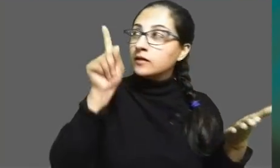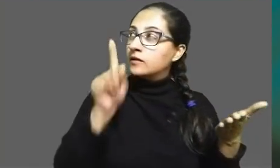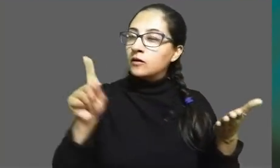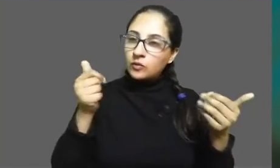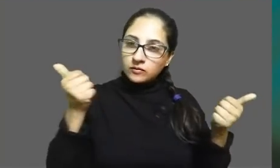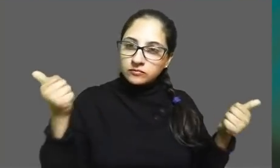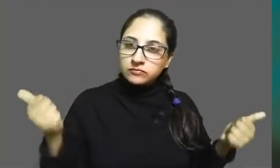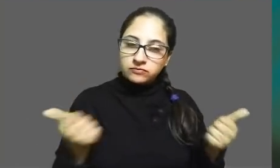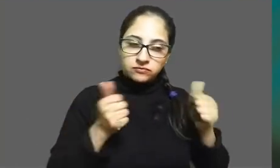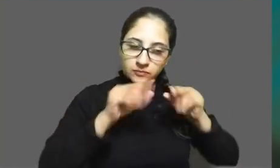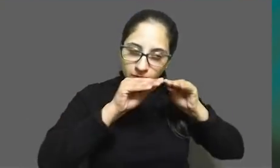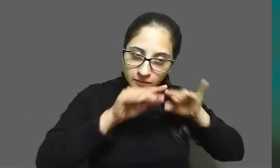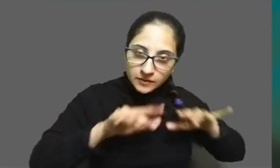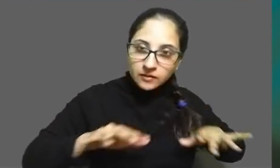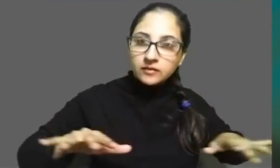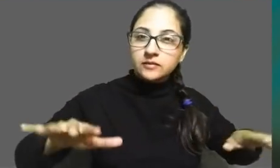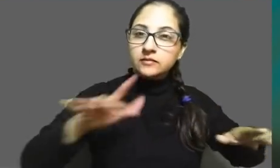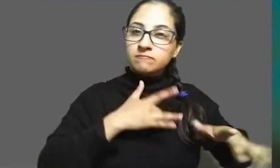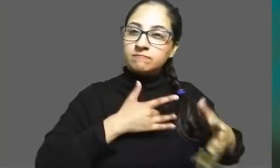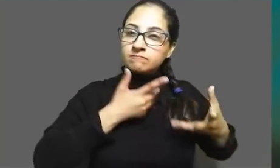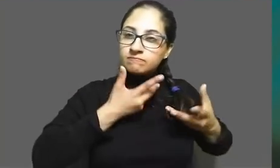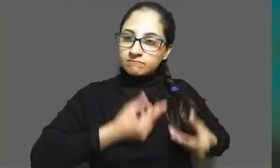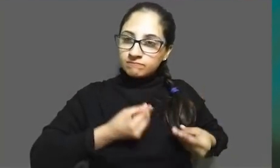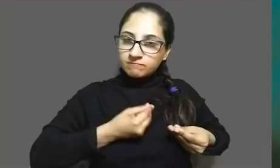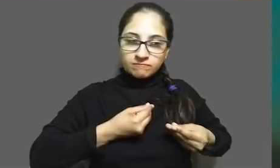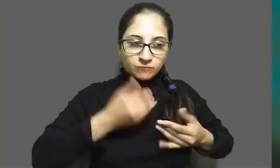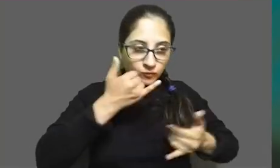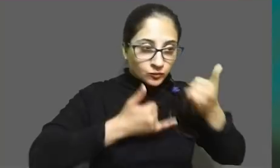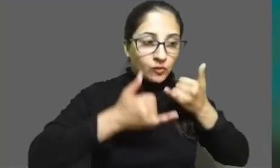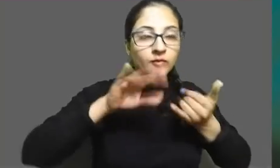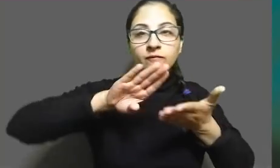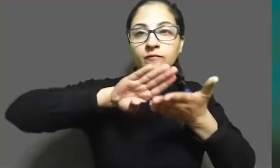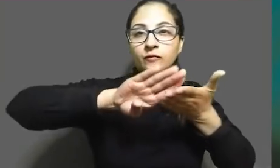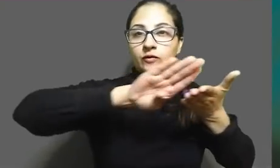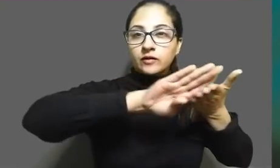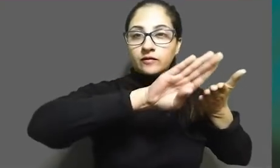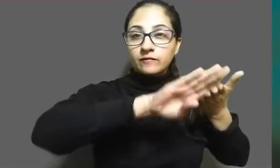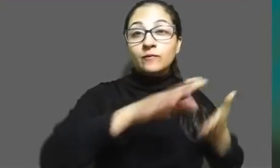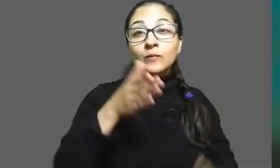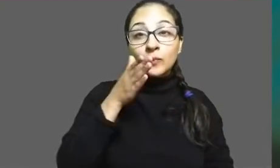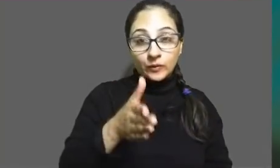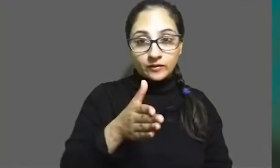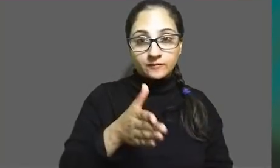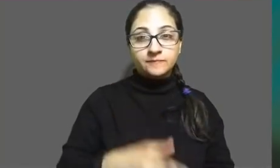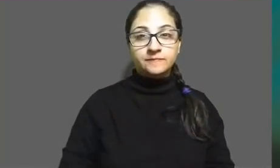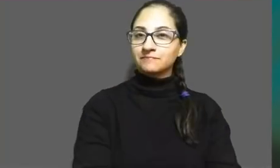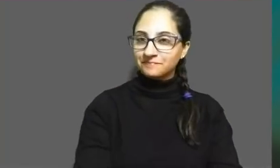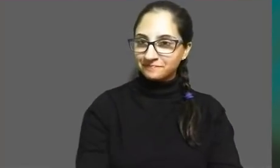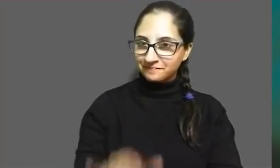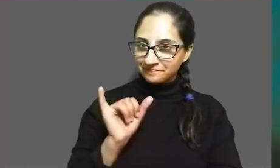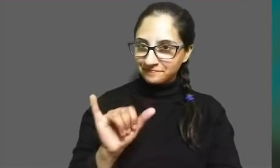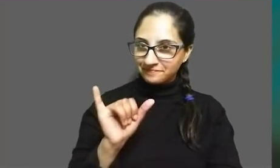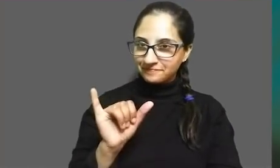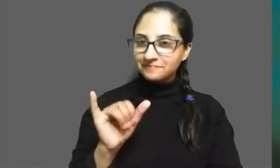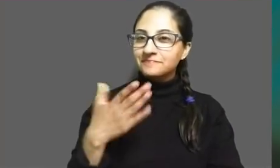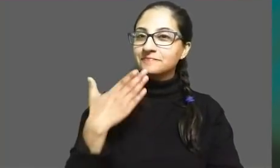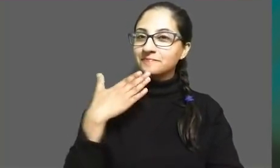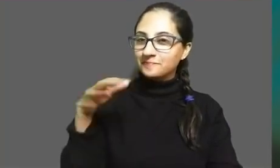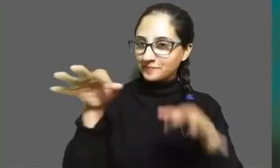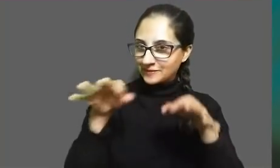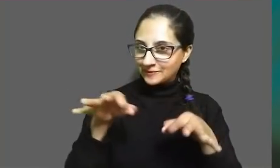times. And when we are patient, Allah tells us in Surah Al-Baqarah that those who are